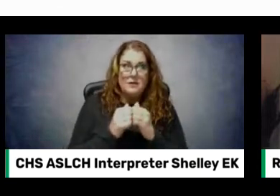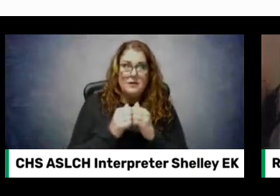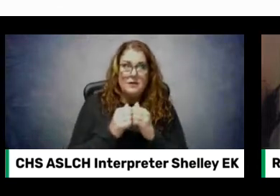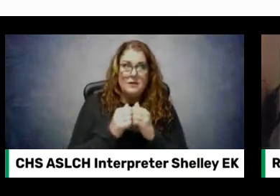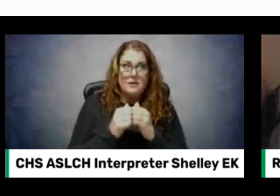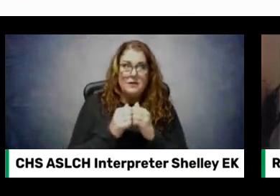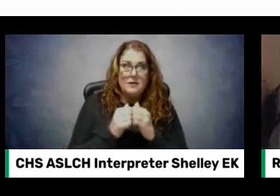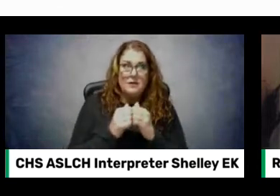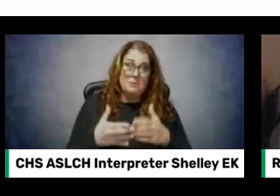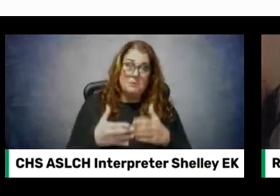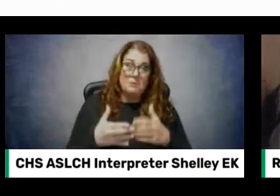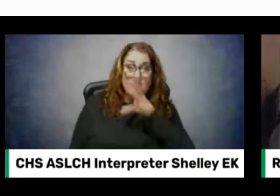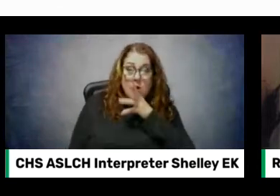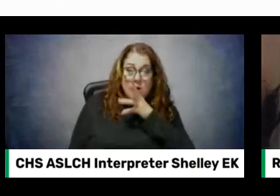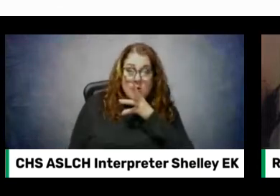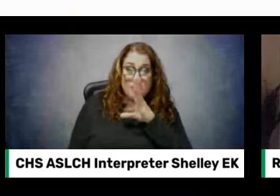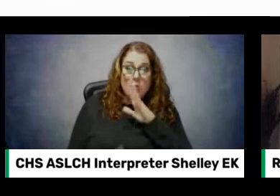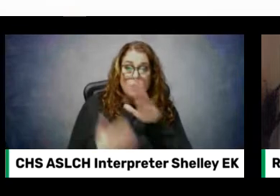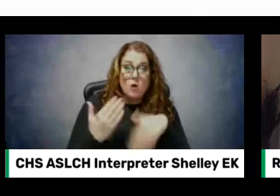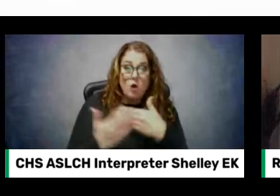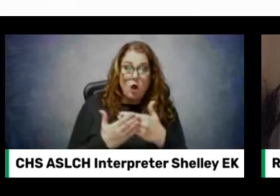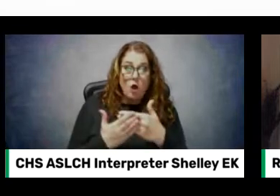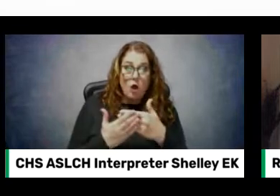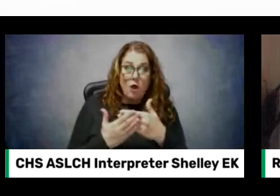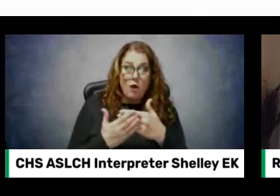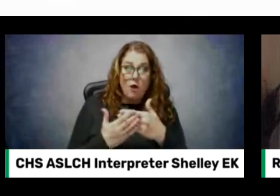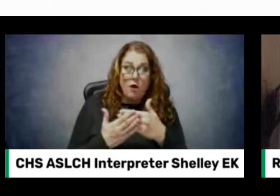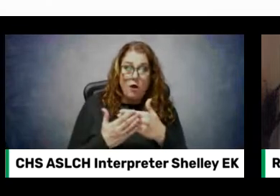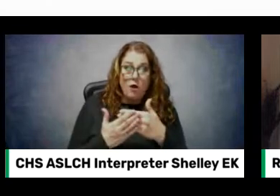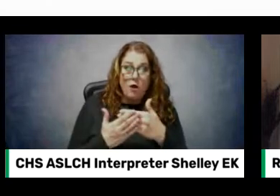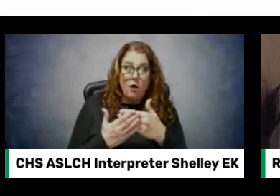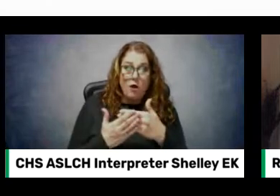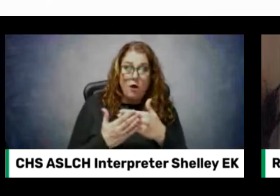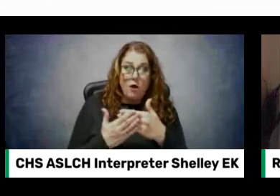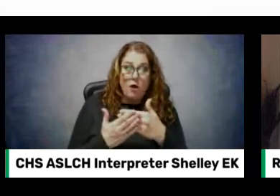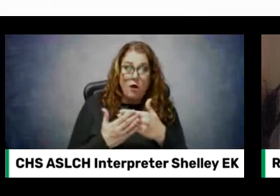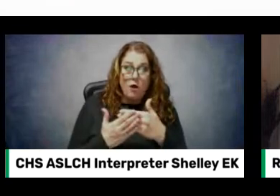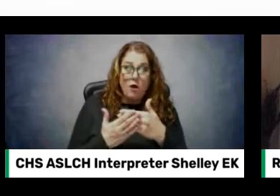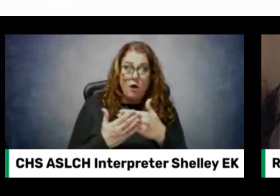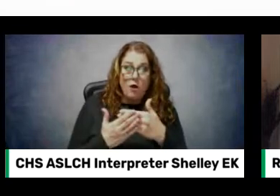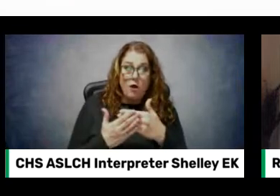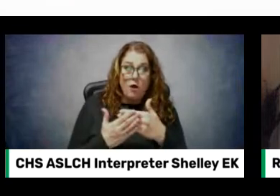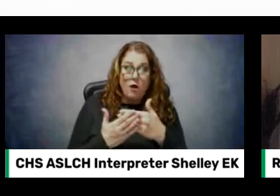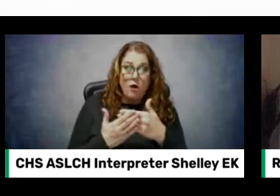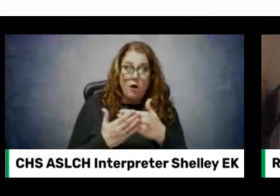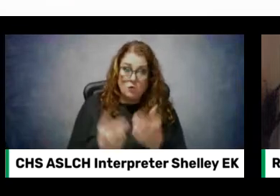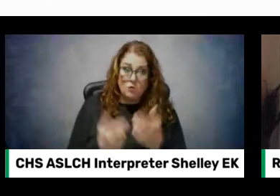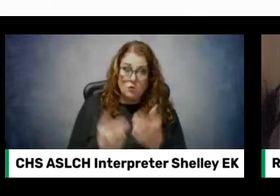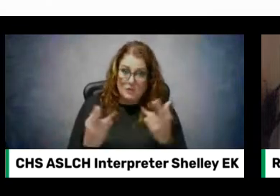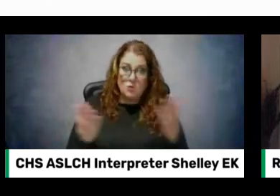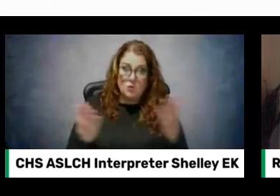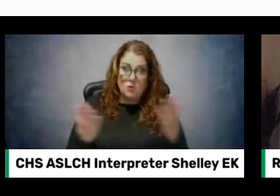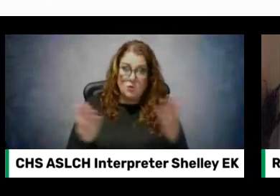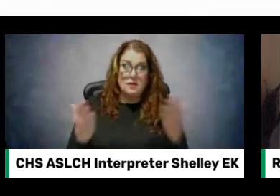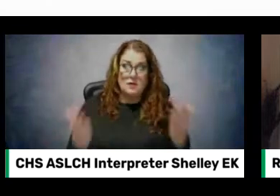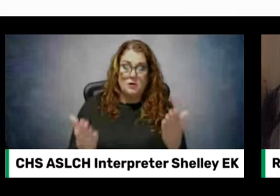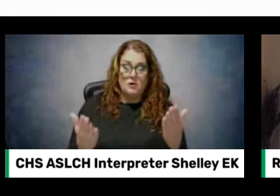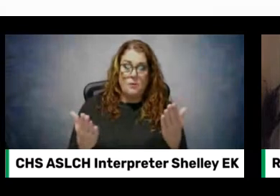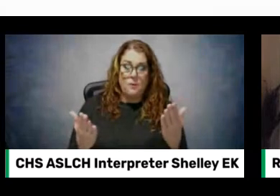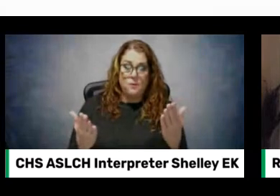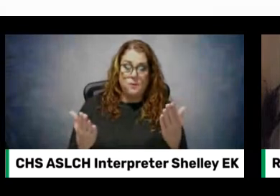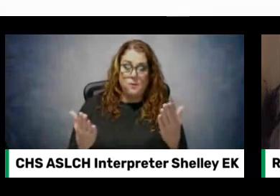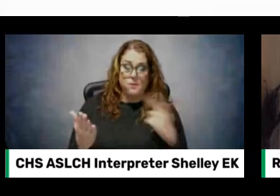of water that we're all stewards of, that we have a lot of resources here. And there's